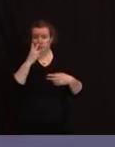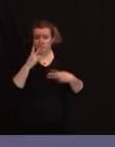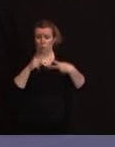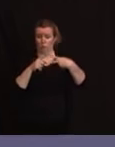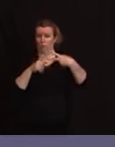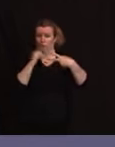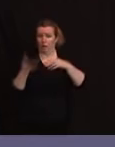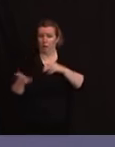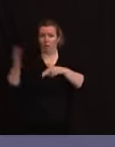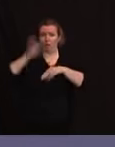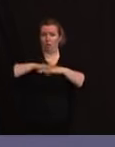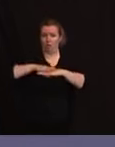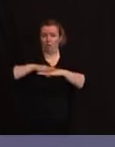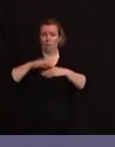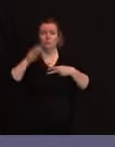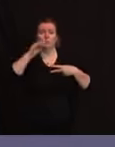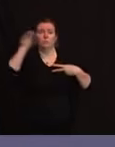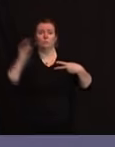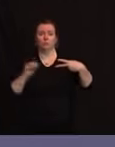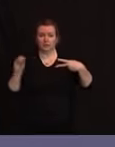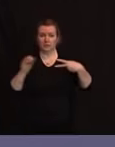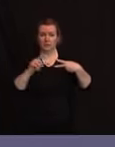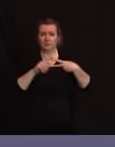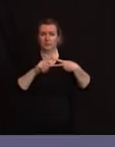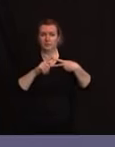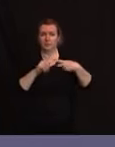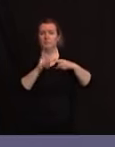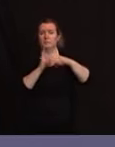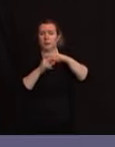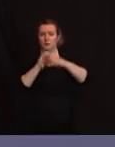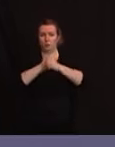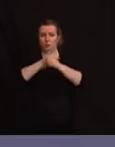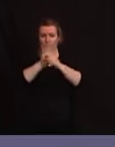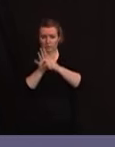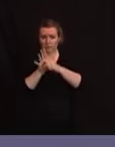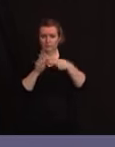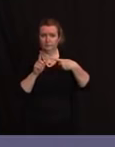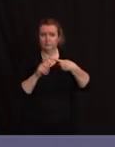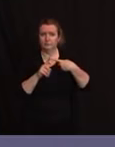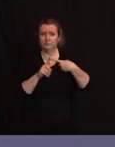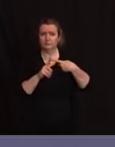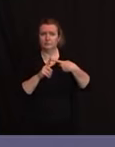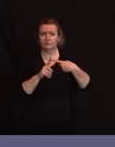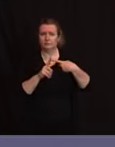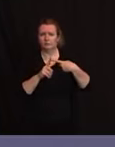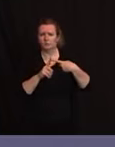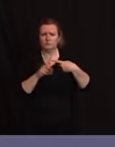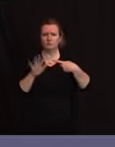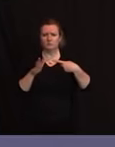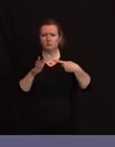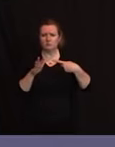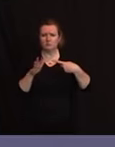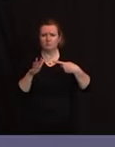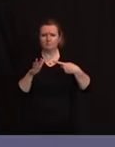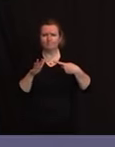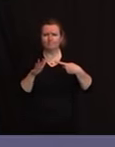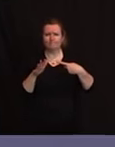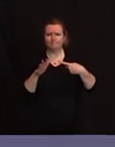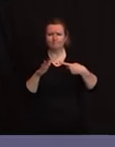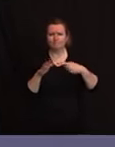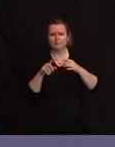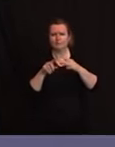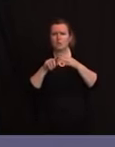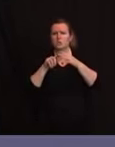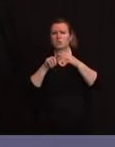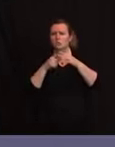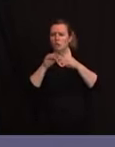the positives percentage has really only been, the past couple of days, creeping a couple of tenths of a percentage